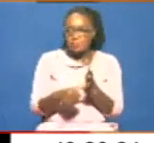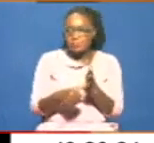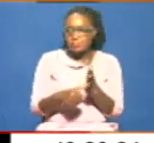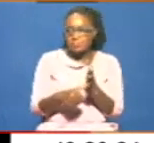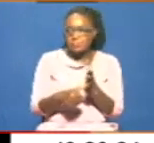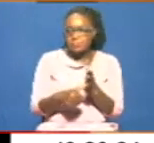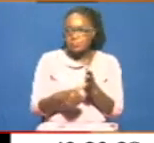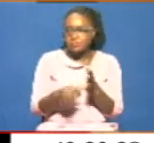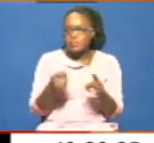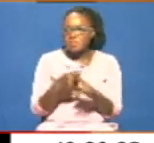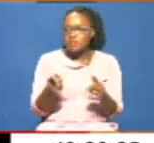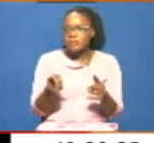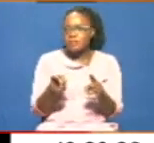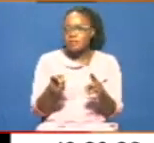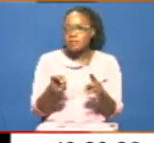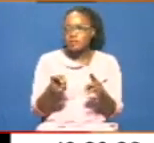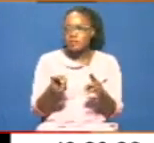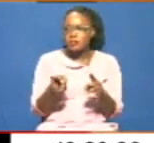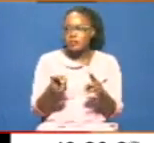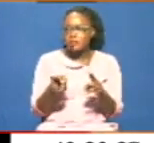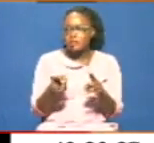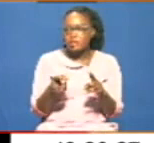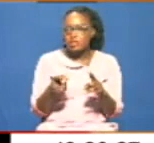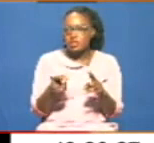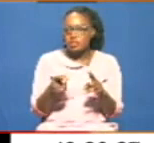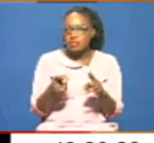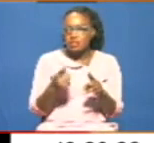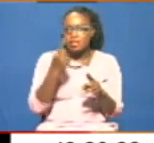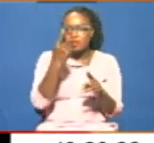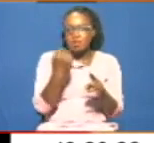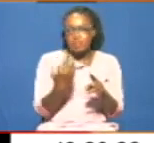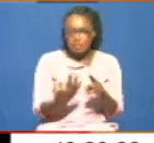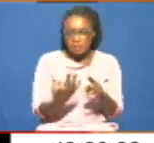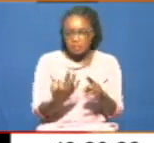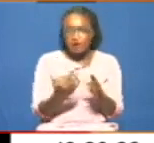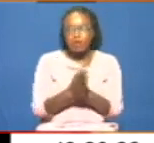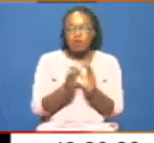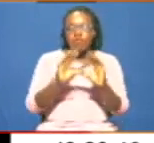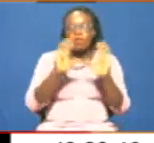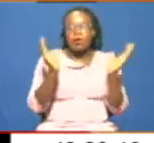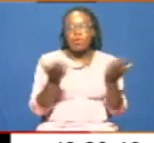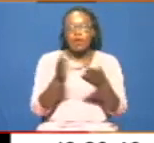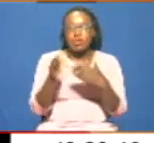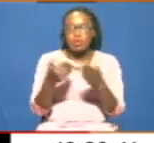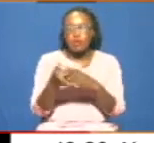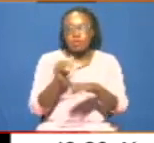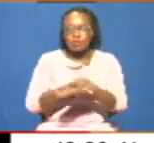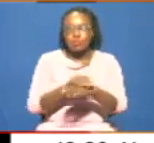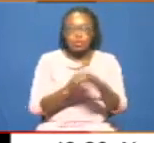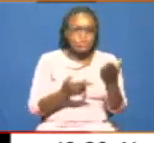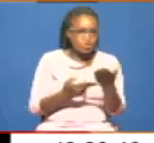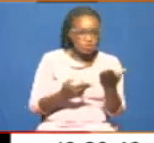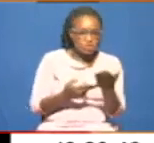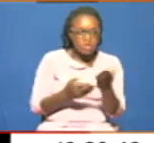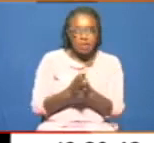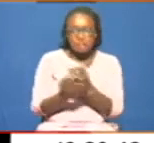is a problem that is faced by at least one third of the global population. They don't have the proper technologies for and the proper